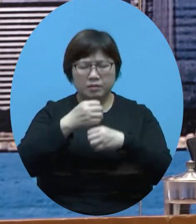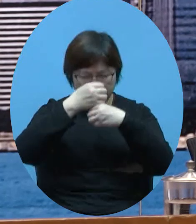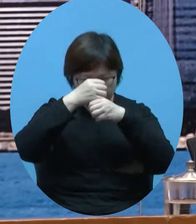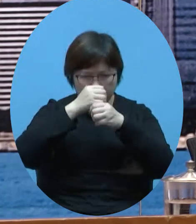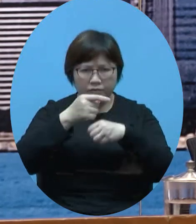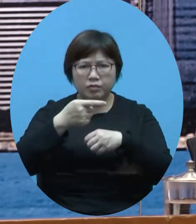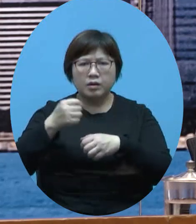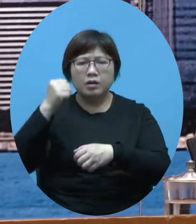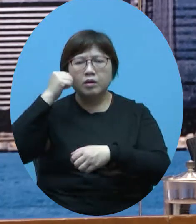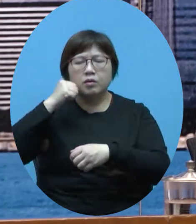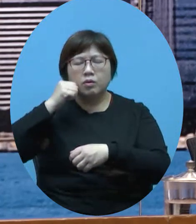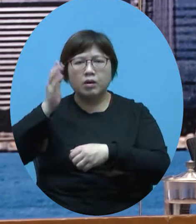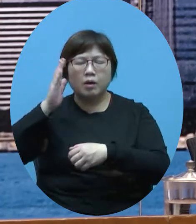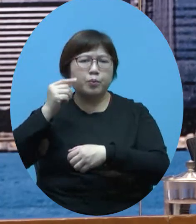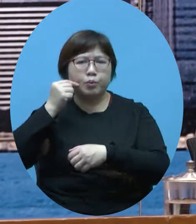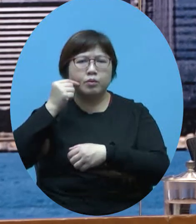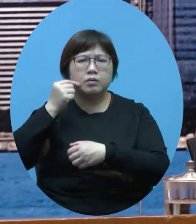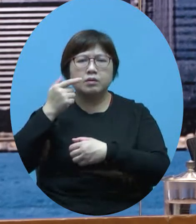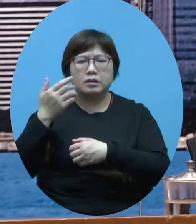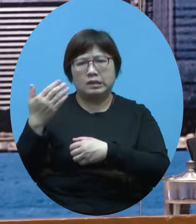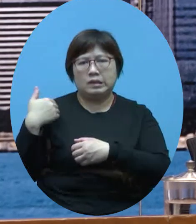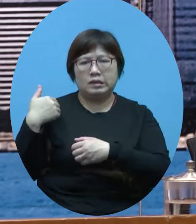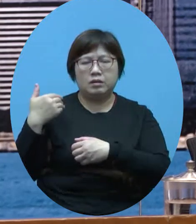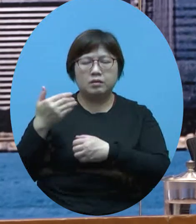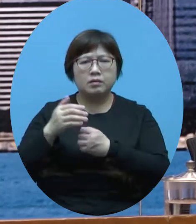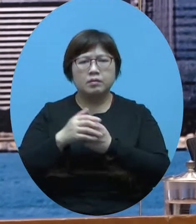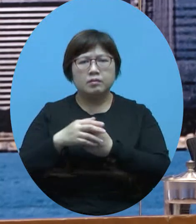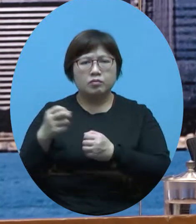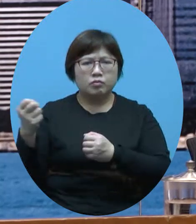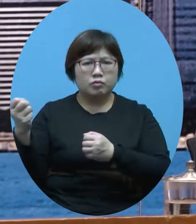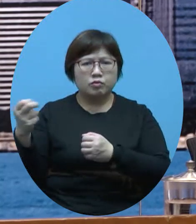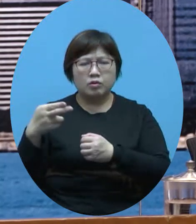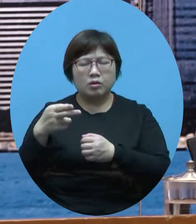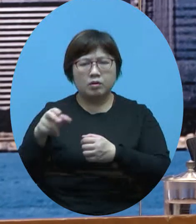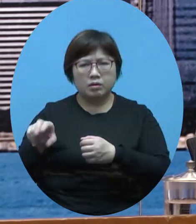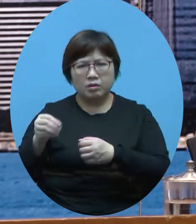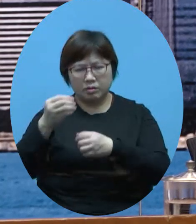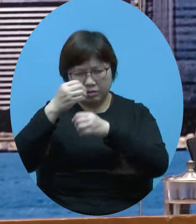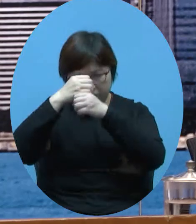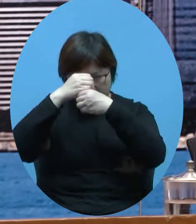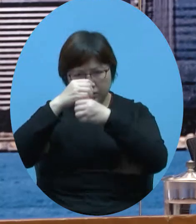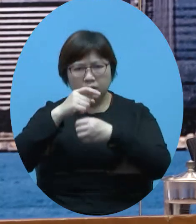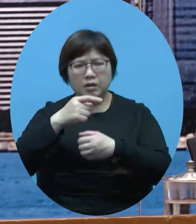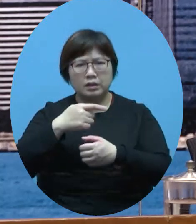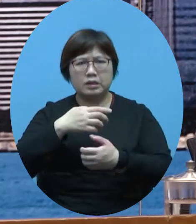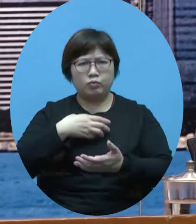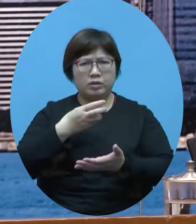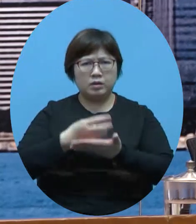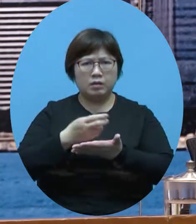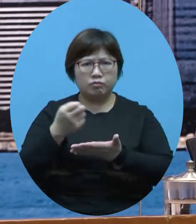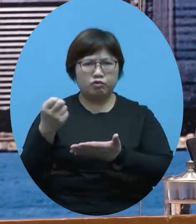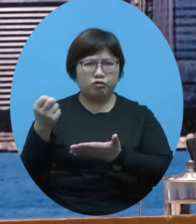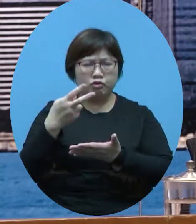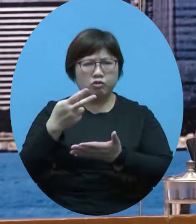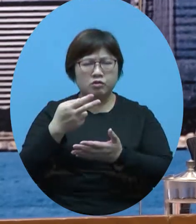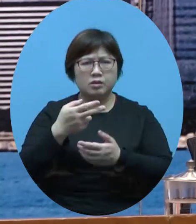we took another sample, it's for prudence sake. So we're still waiting for the result. Okay,